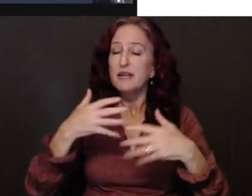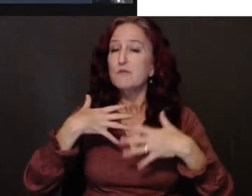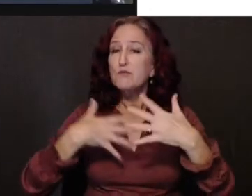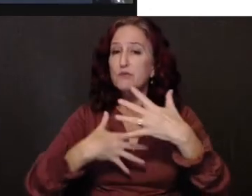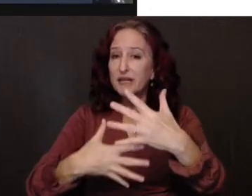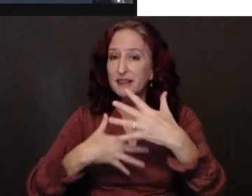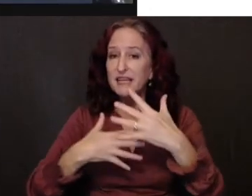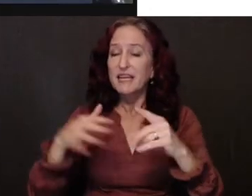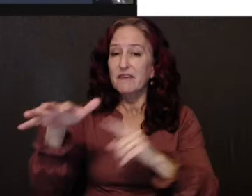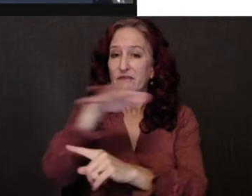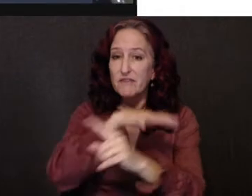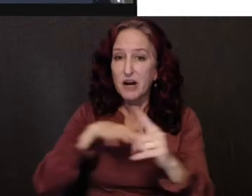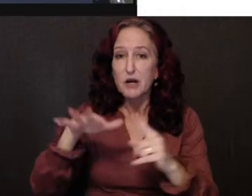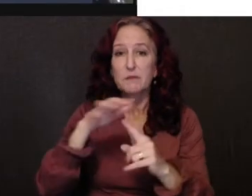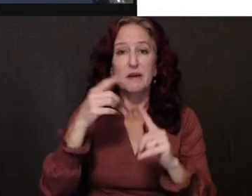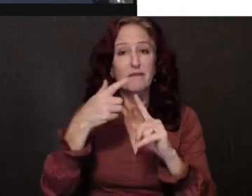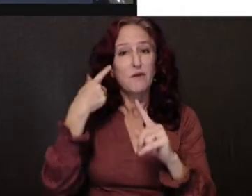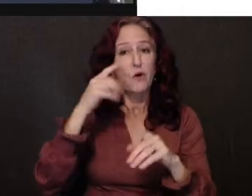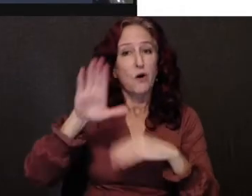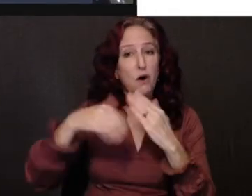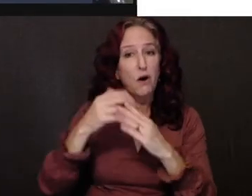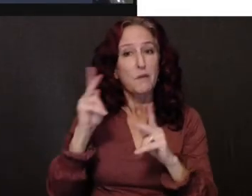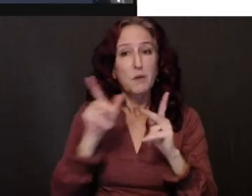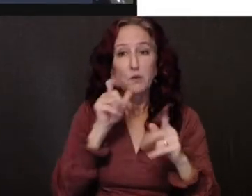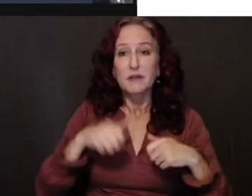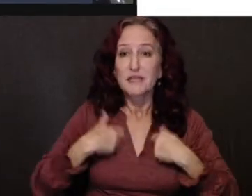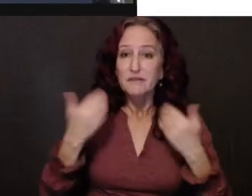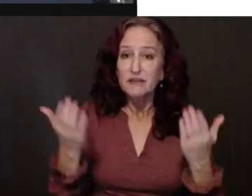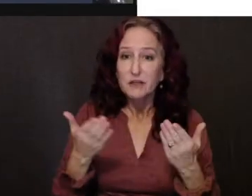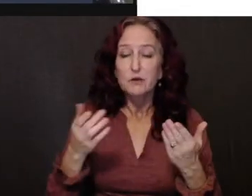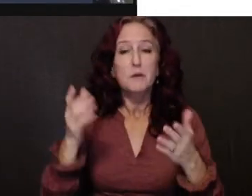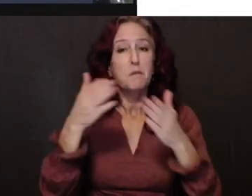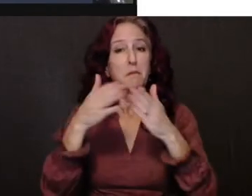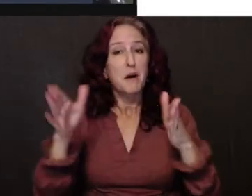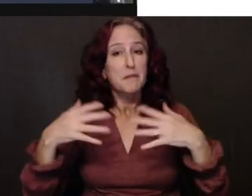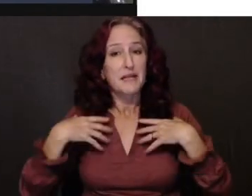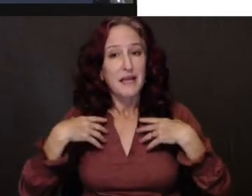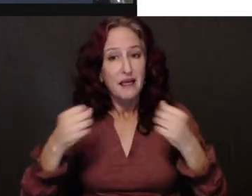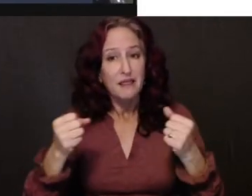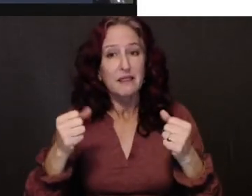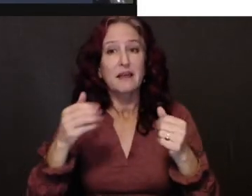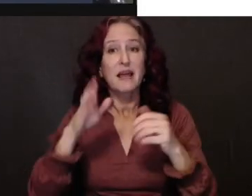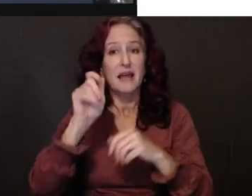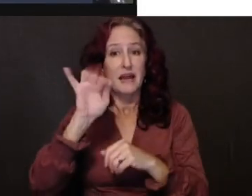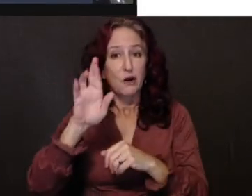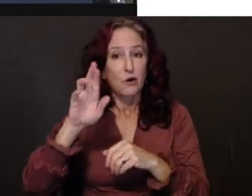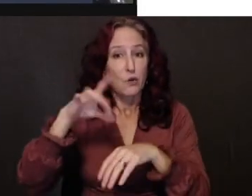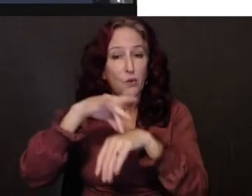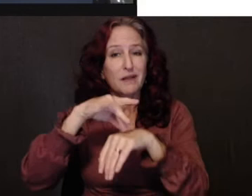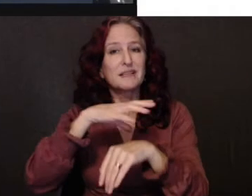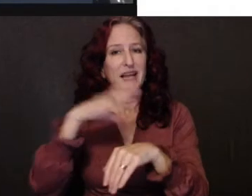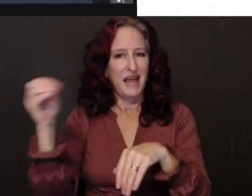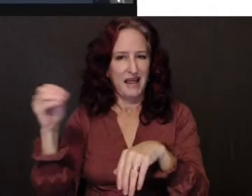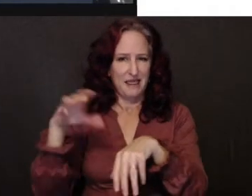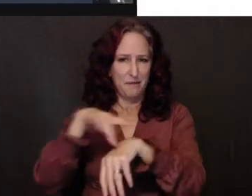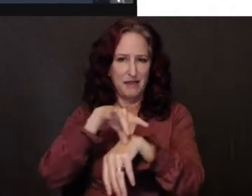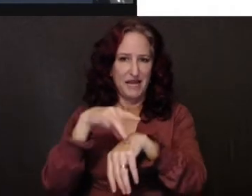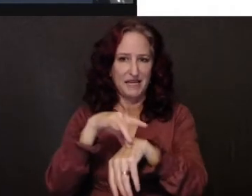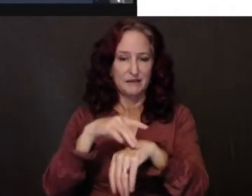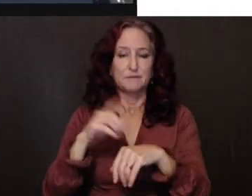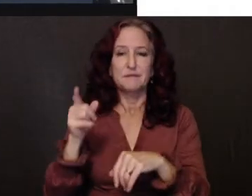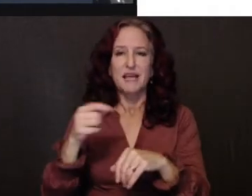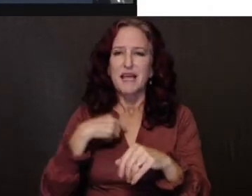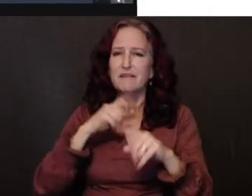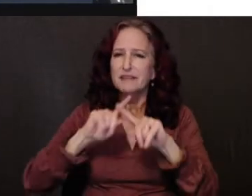to create a healthy breathing environment for every Bay Area resident while protecting and improving public health, air quality, and the